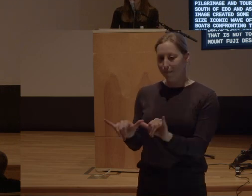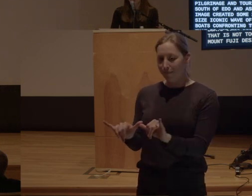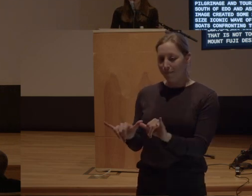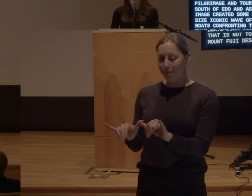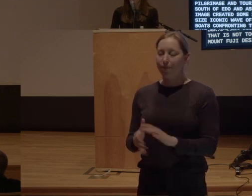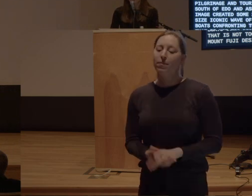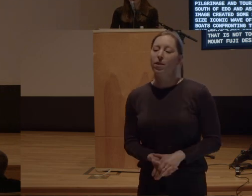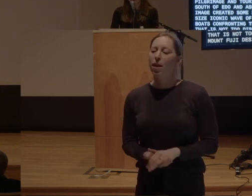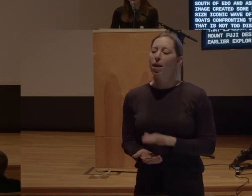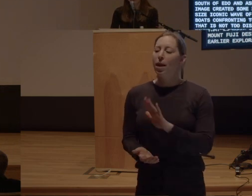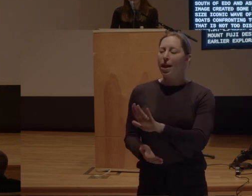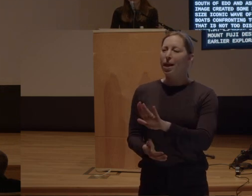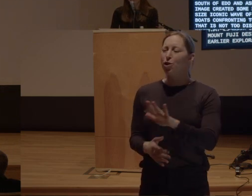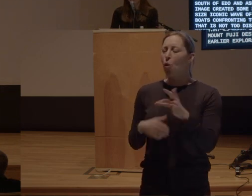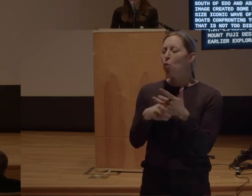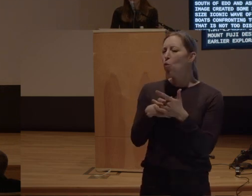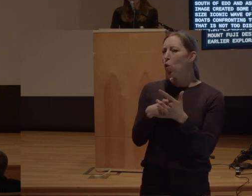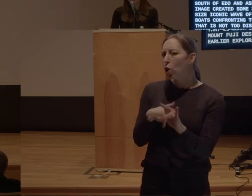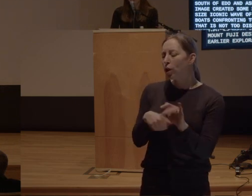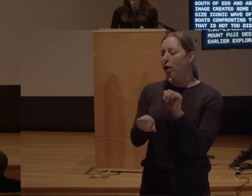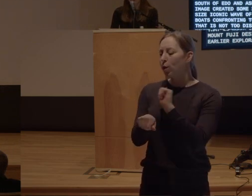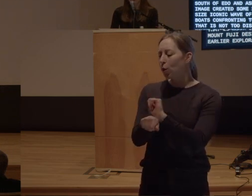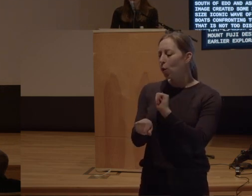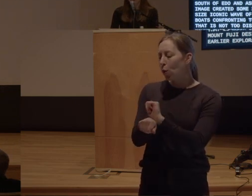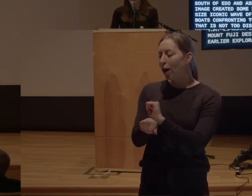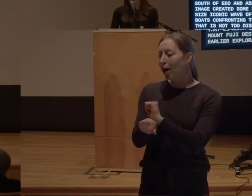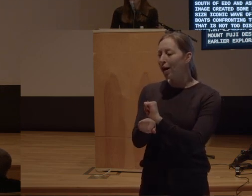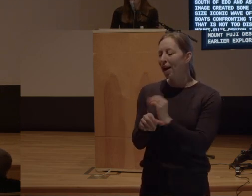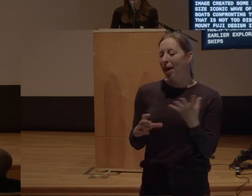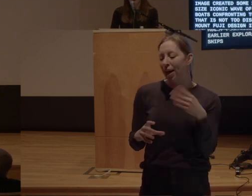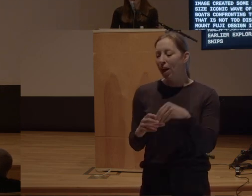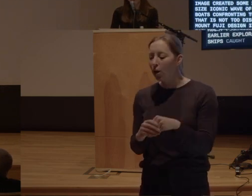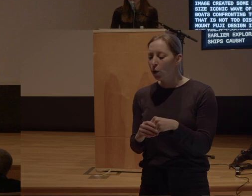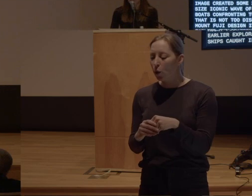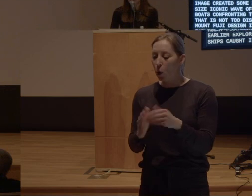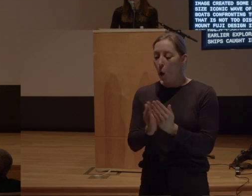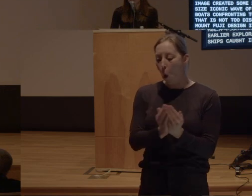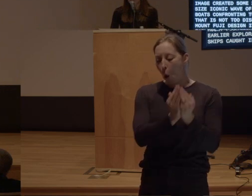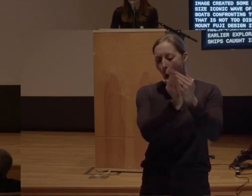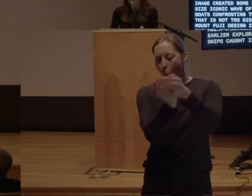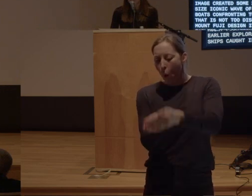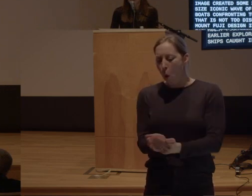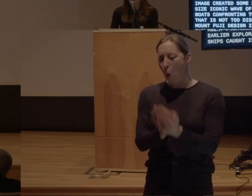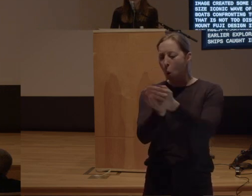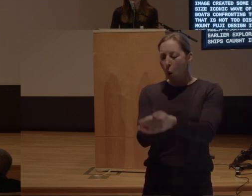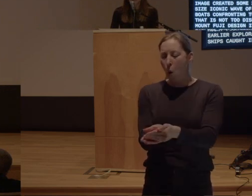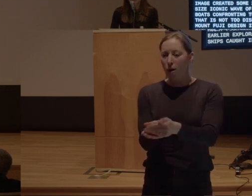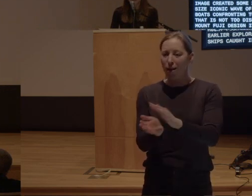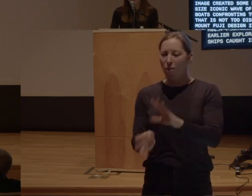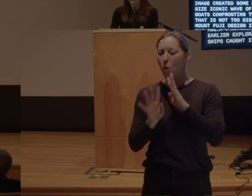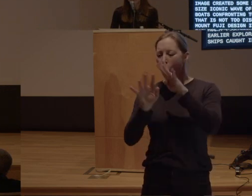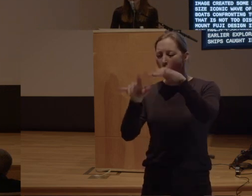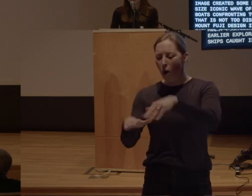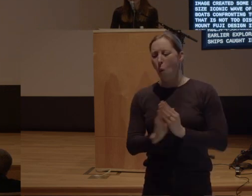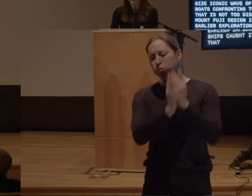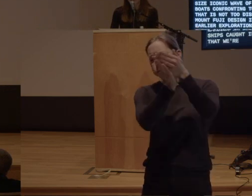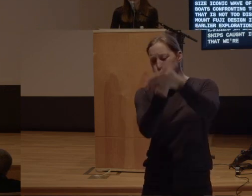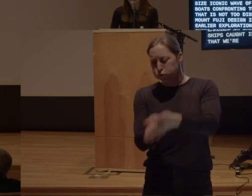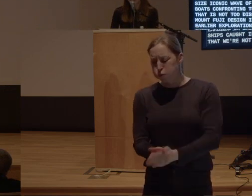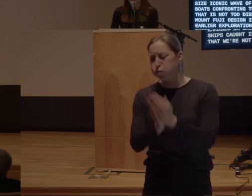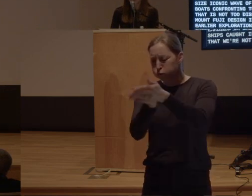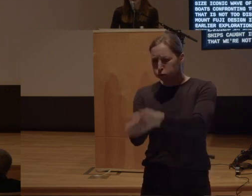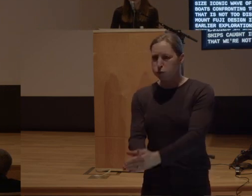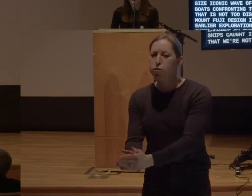earlier explorations of waves include boats and ships caught in their turbulent midst, to the extent that one art